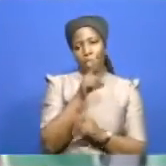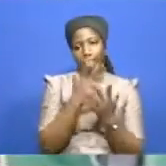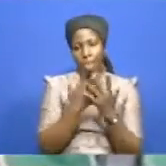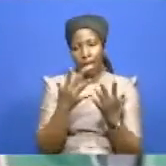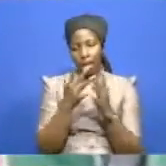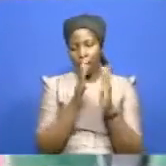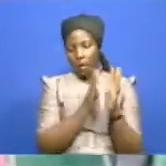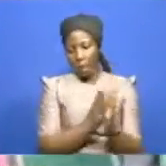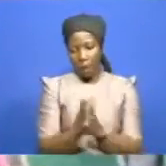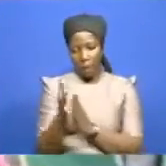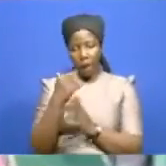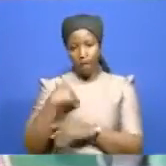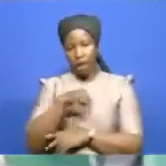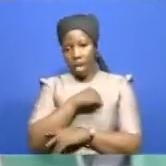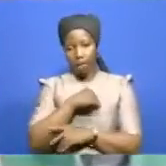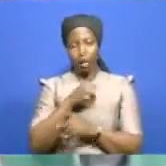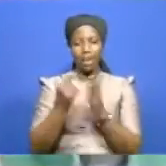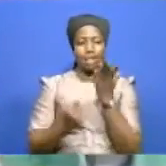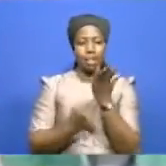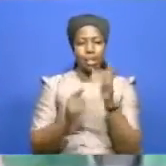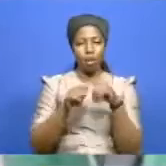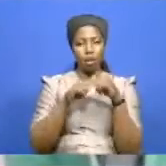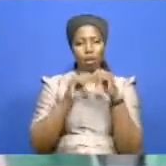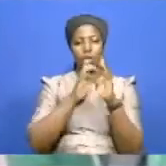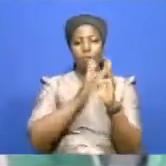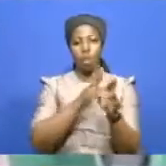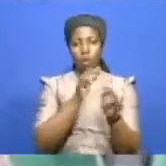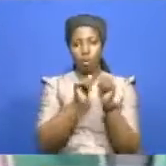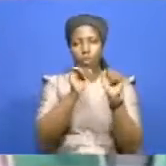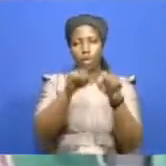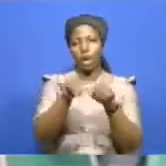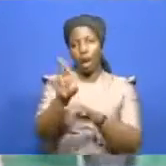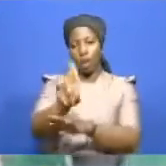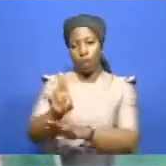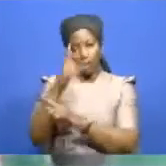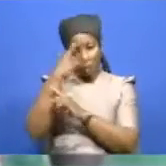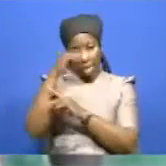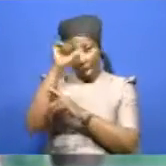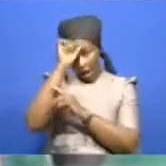for us a technical report, which we will use for the government to